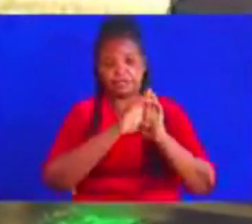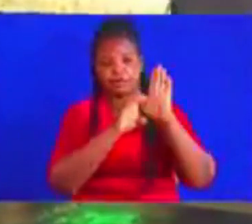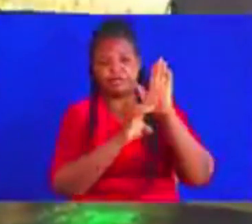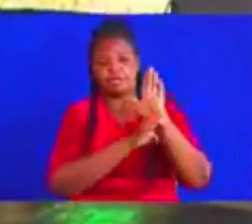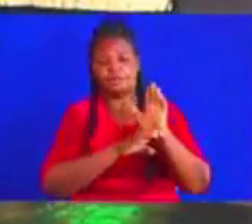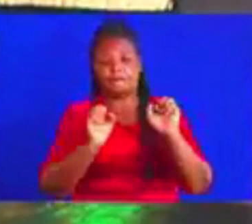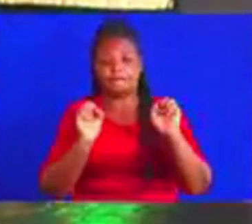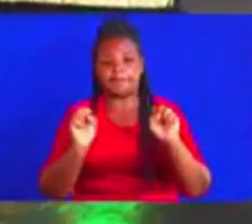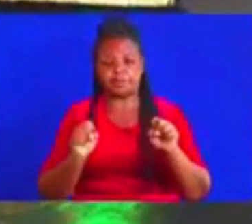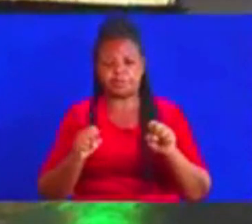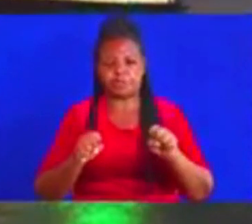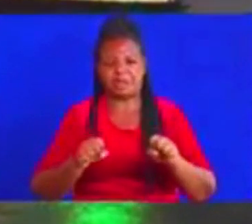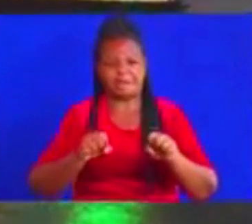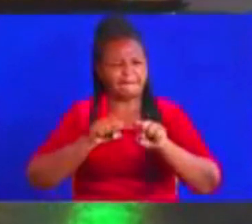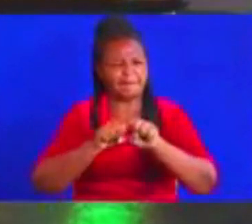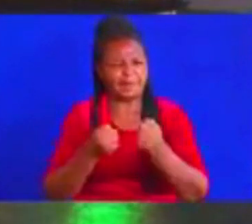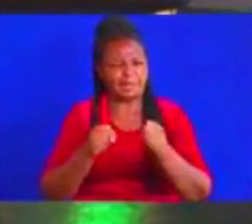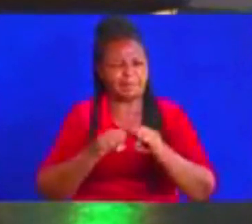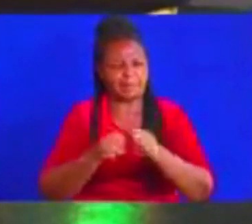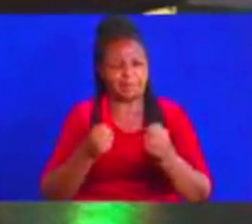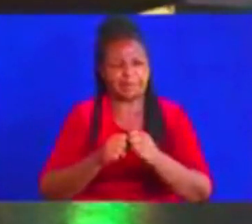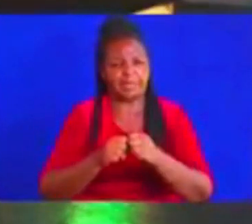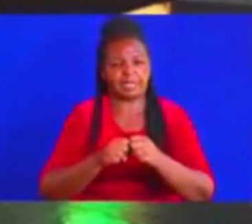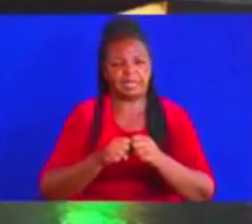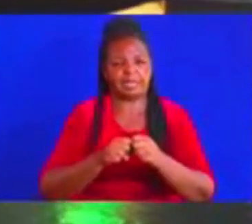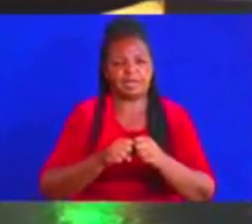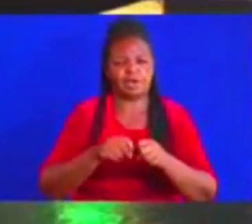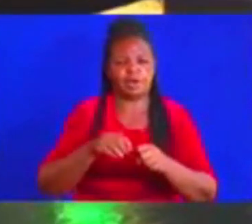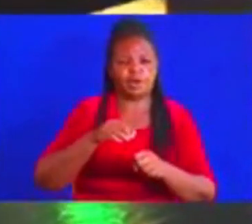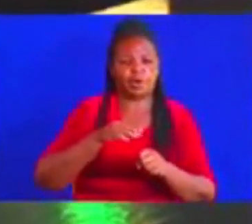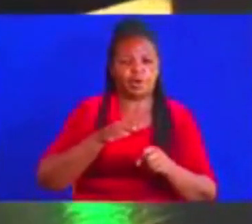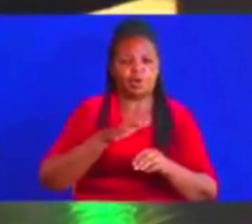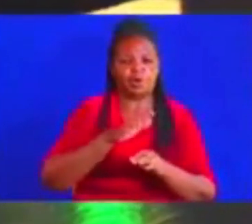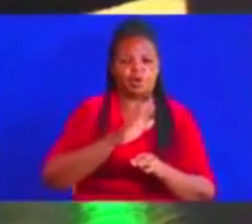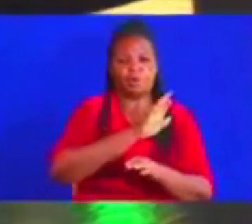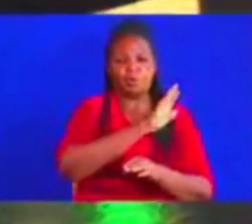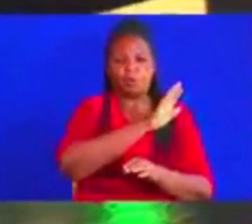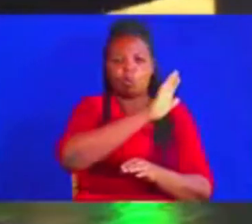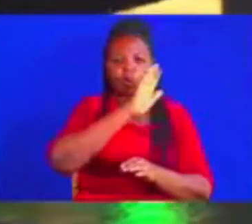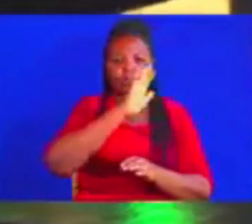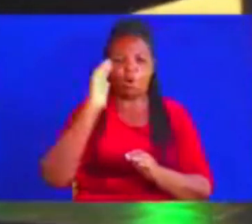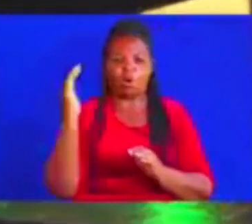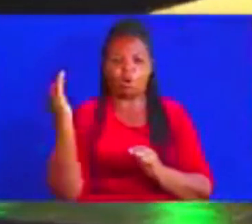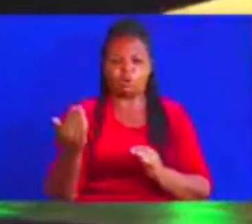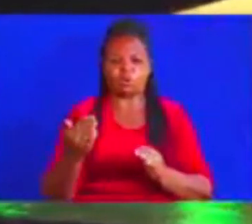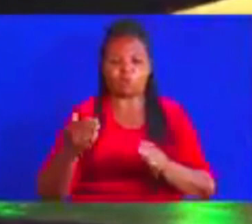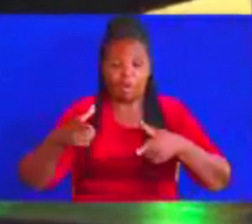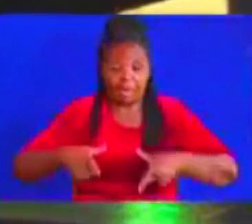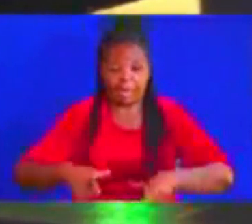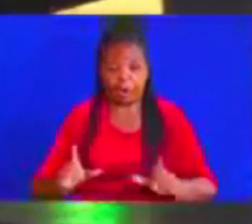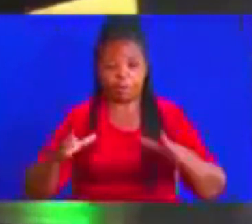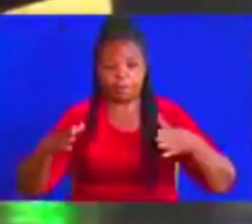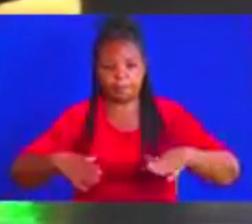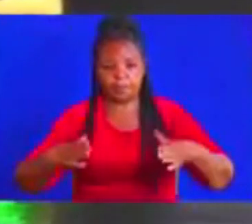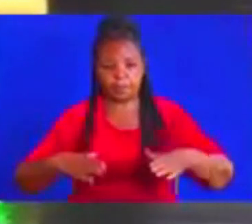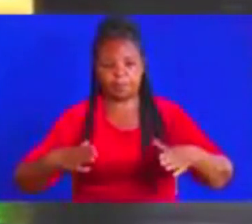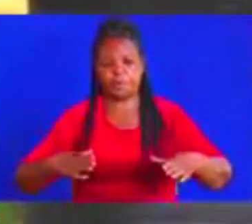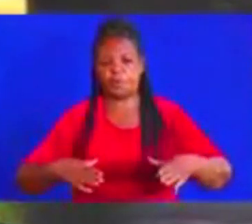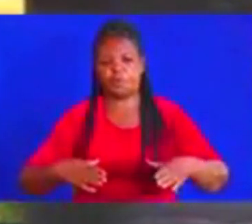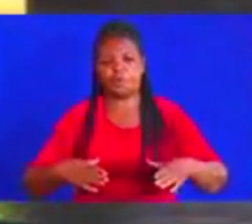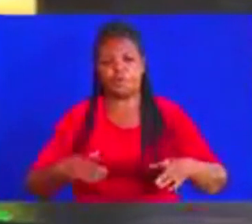to break the walls of denominationalism to allow people across